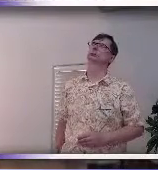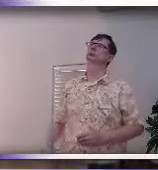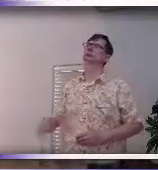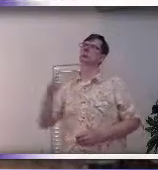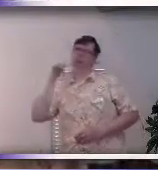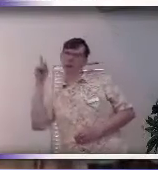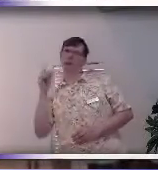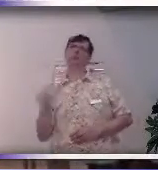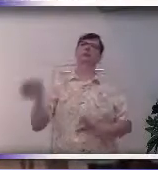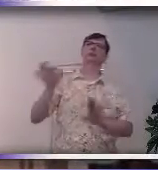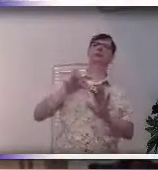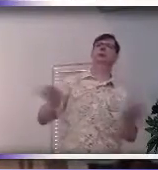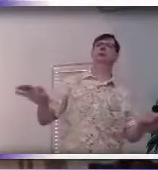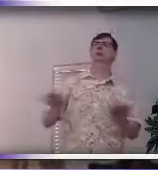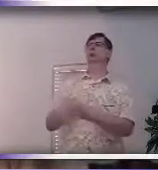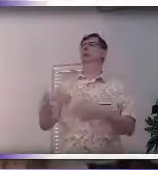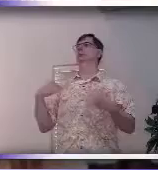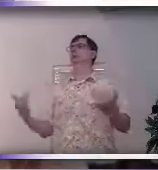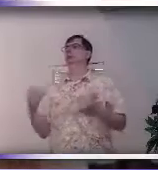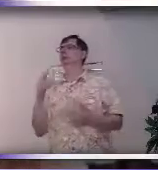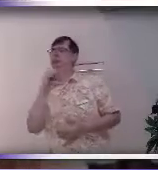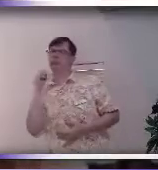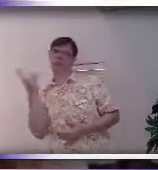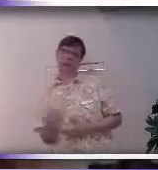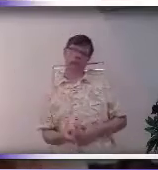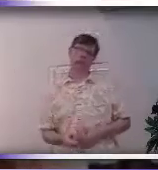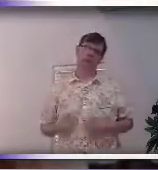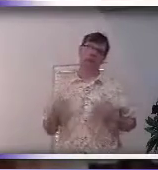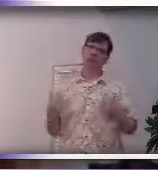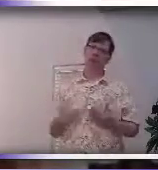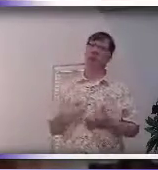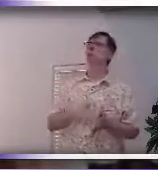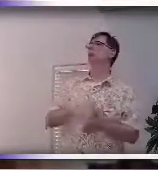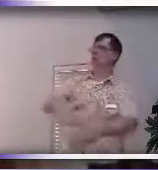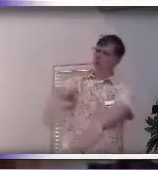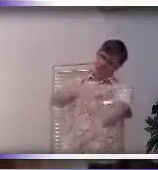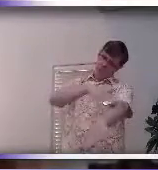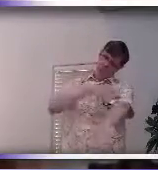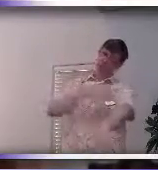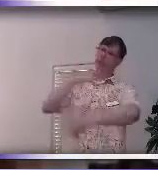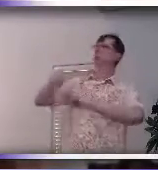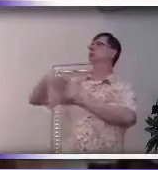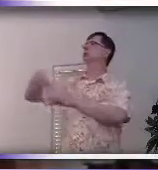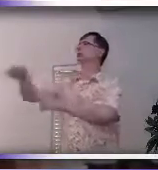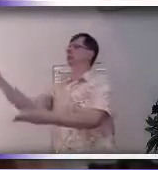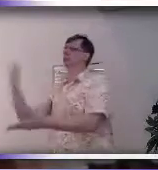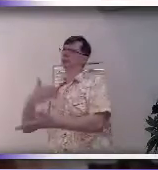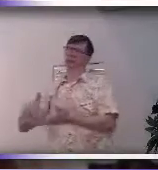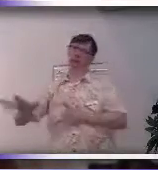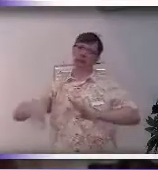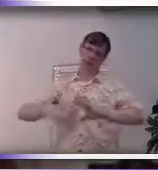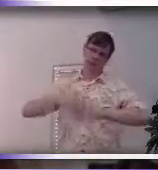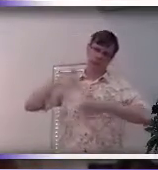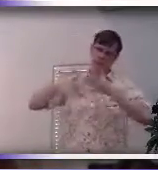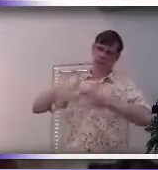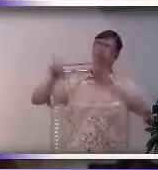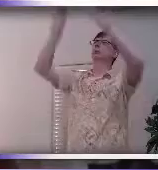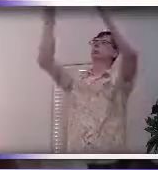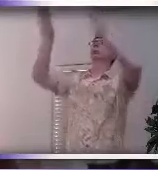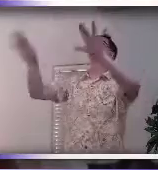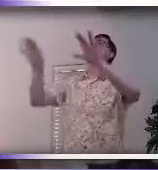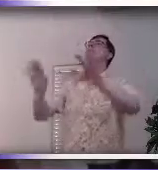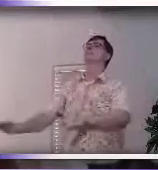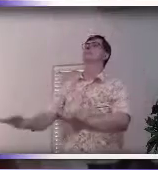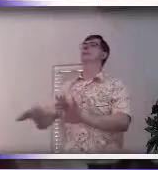One of the things that happens is that along this journey, we have some people who are great